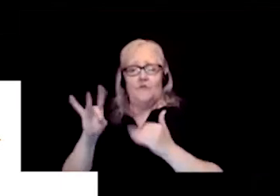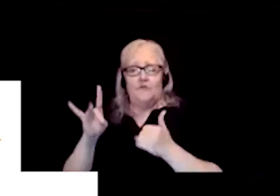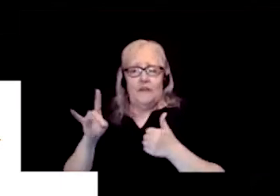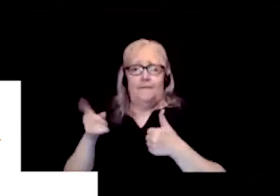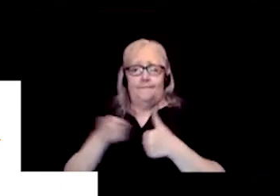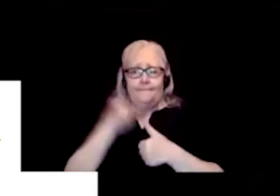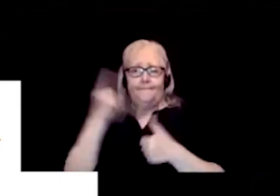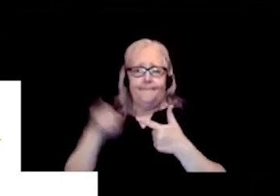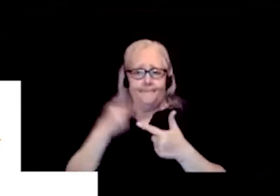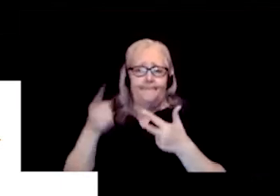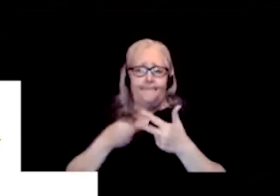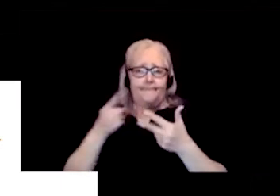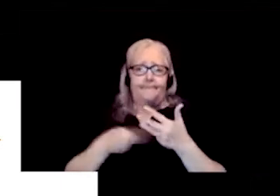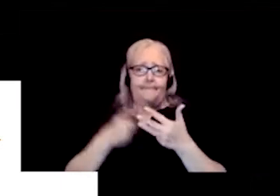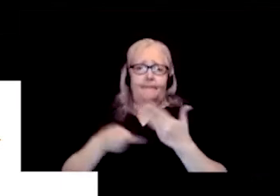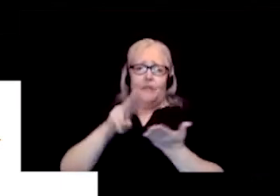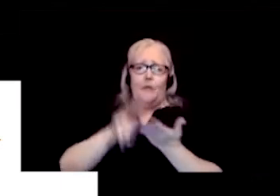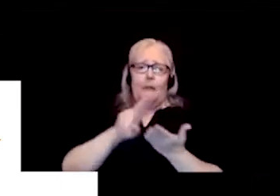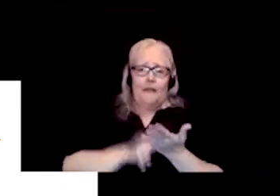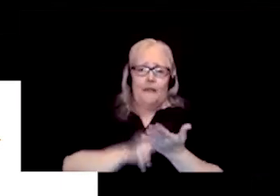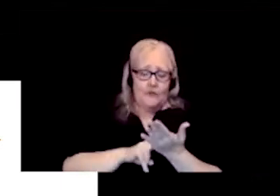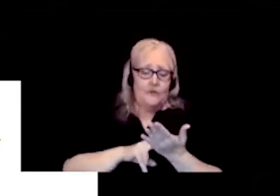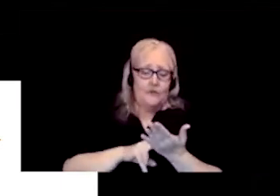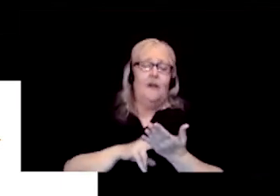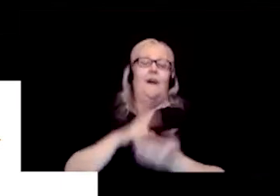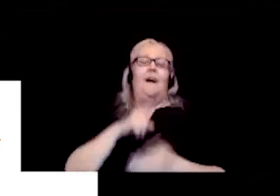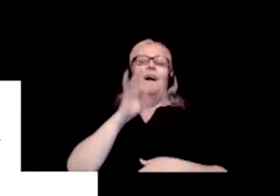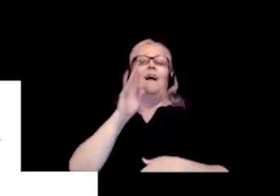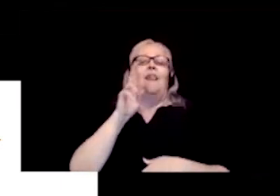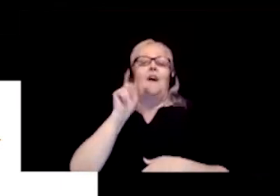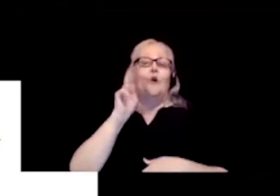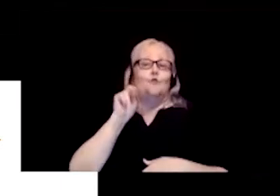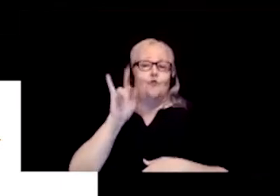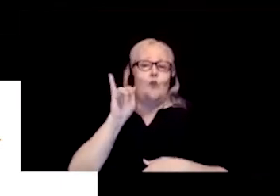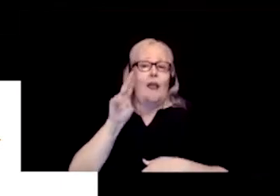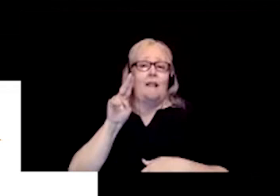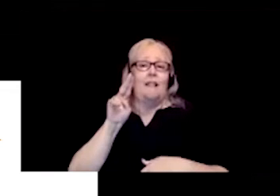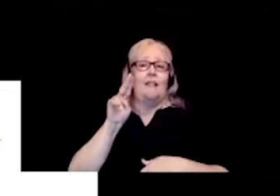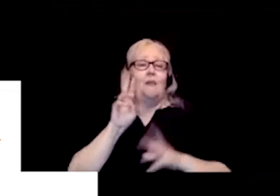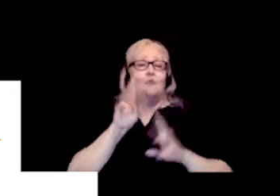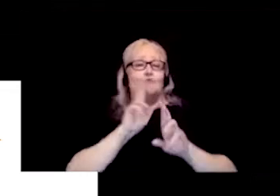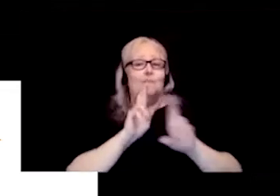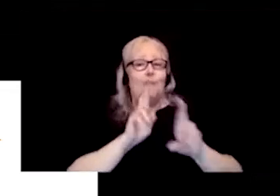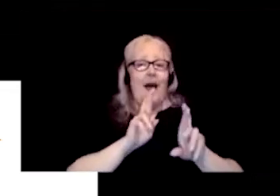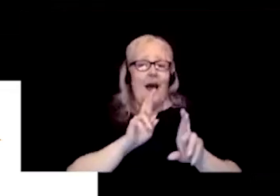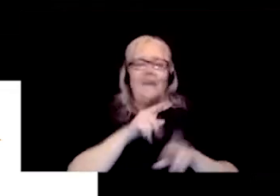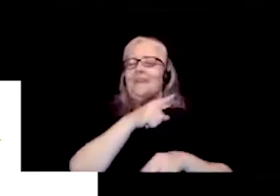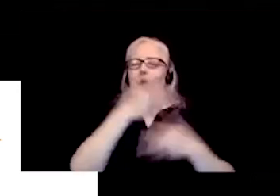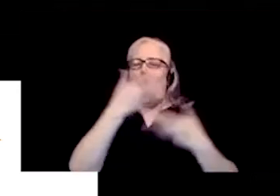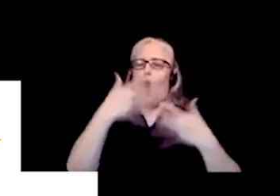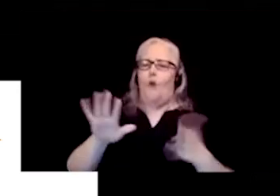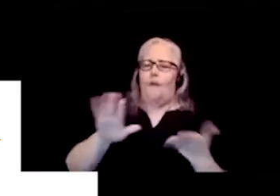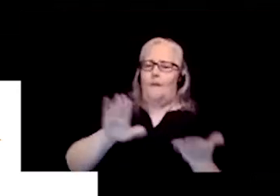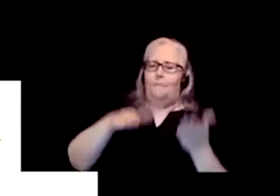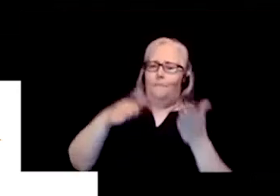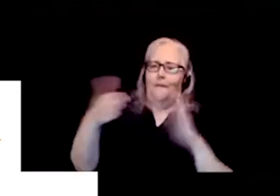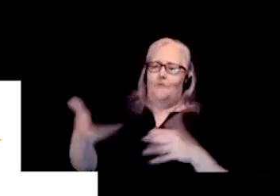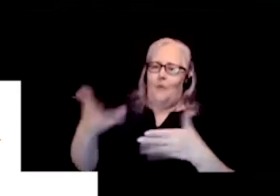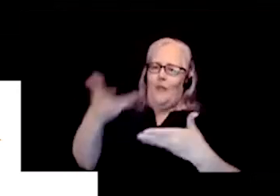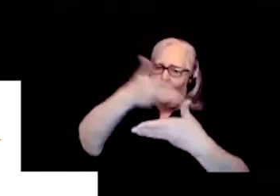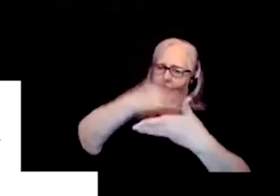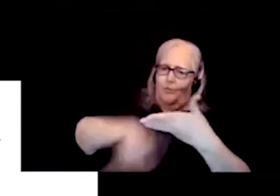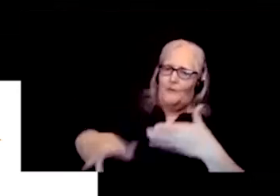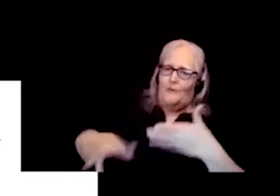concerns, by the time we got to Benjamin Franklin, unfortunately, he died 3 weeks later. And that was the first time in US history that the light of